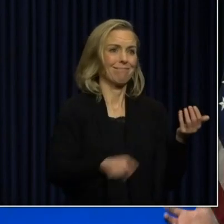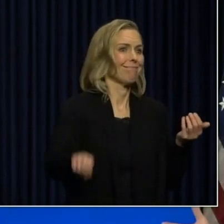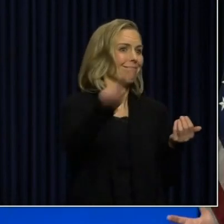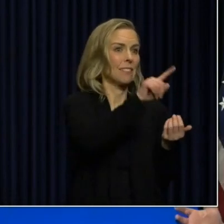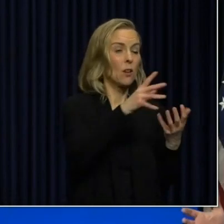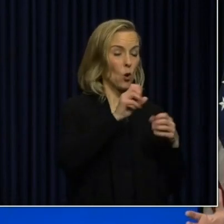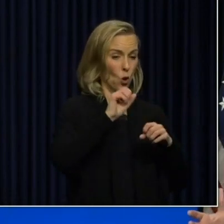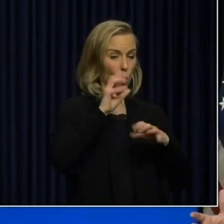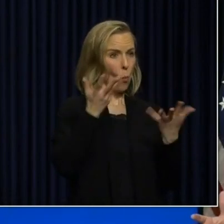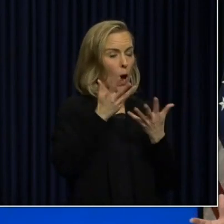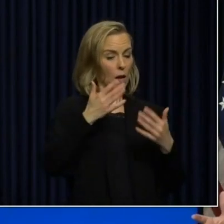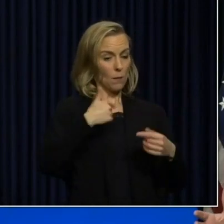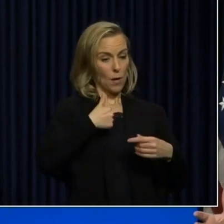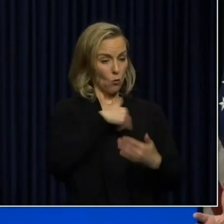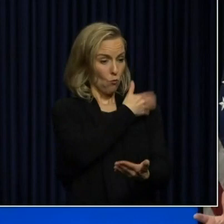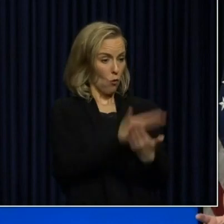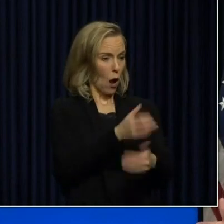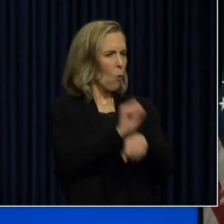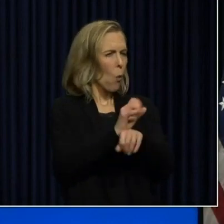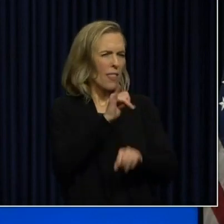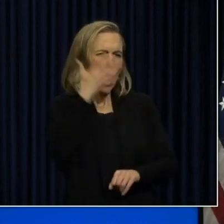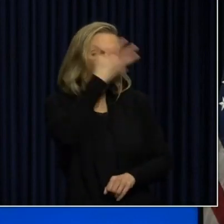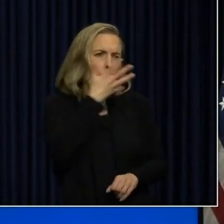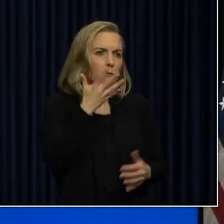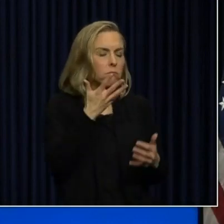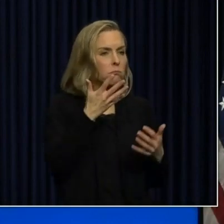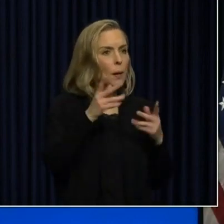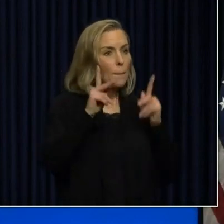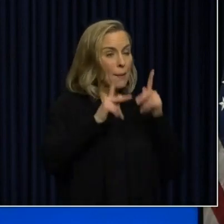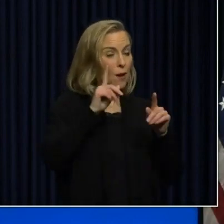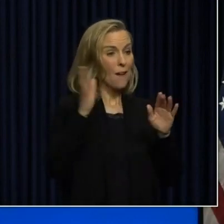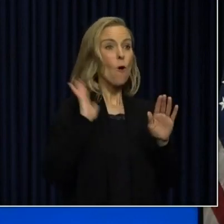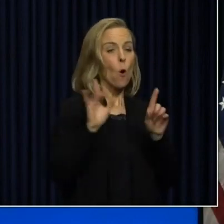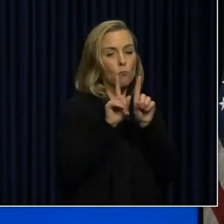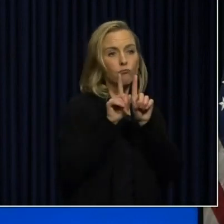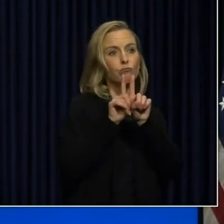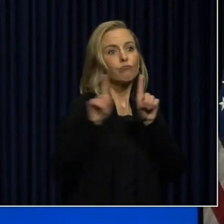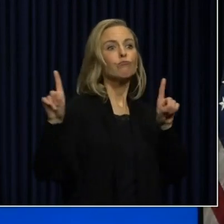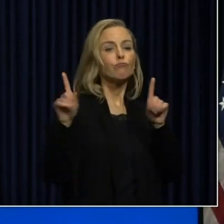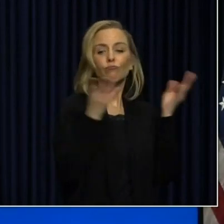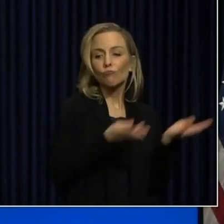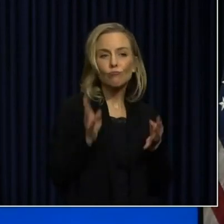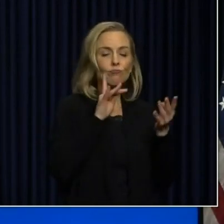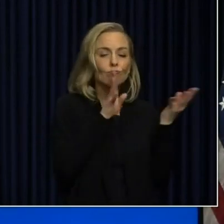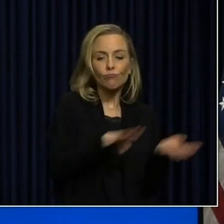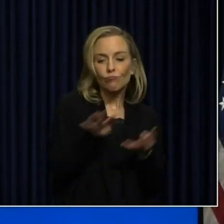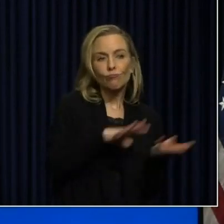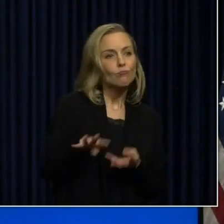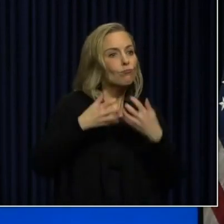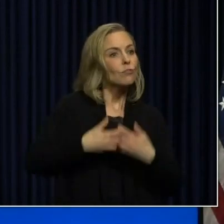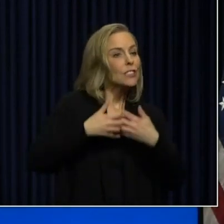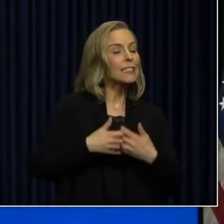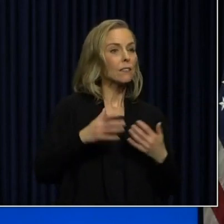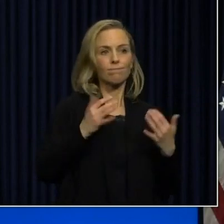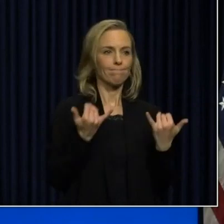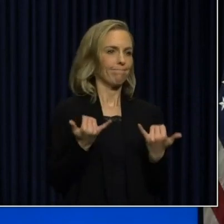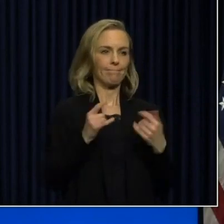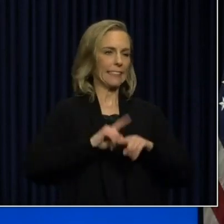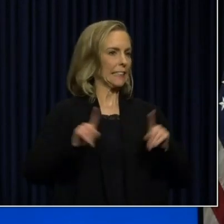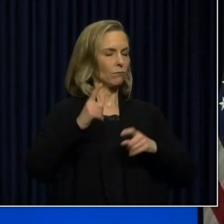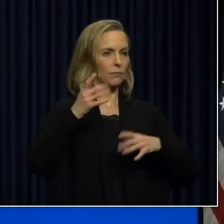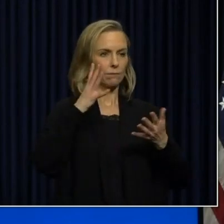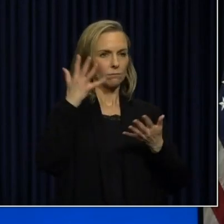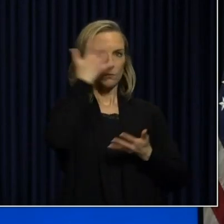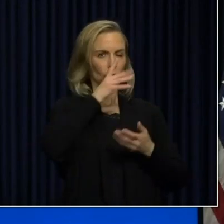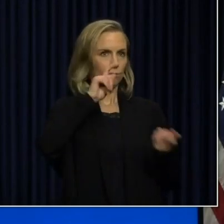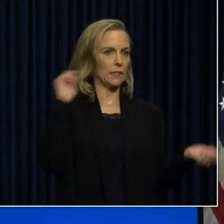being different and people being spread out. And those are plans that we're going to look at and have certain requirements as we're able to